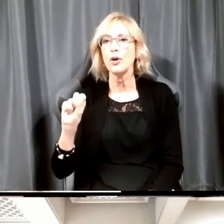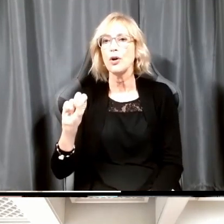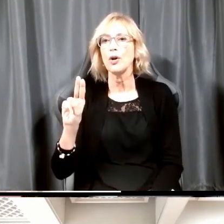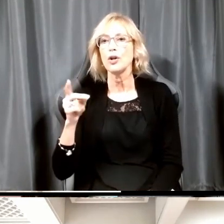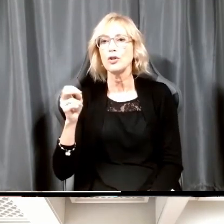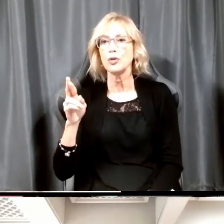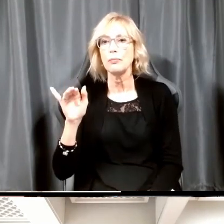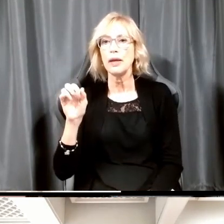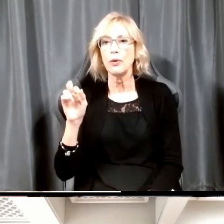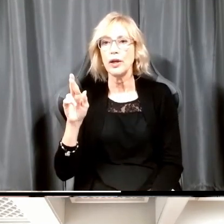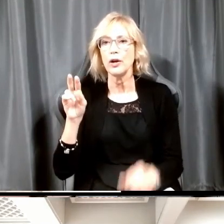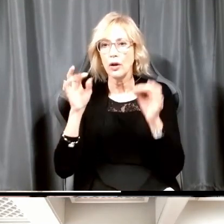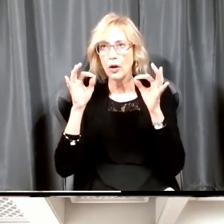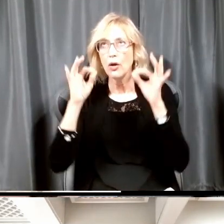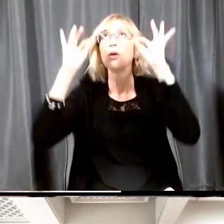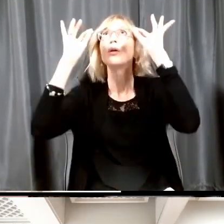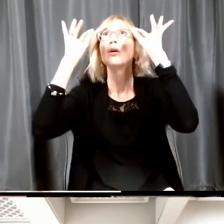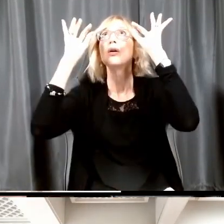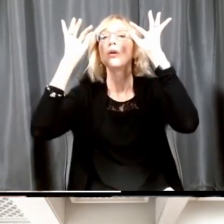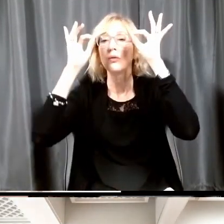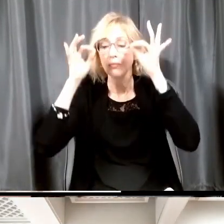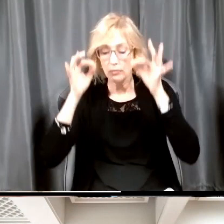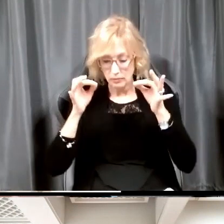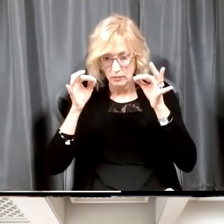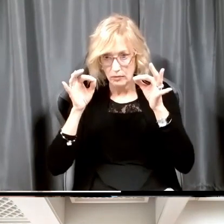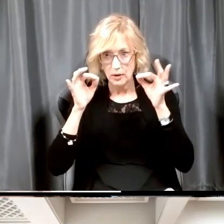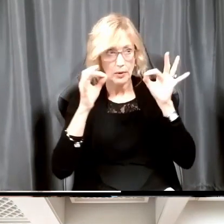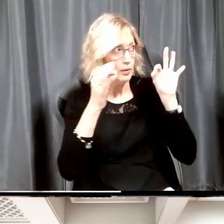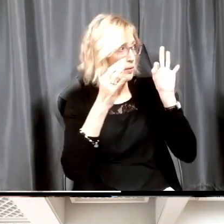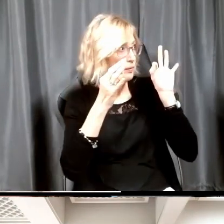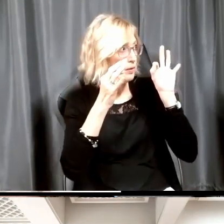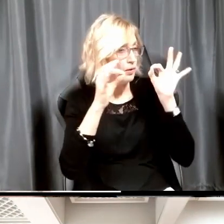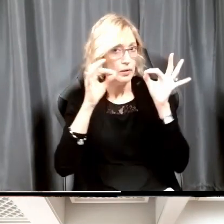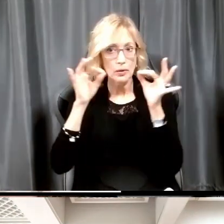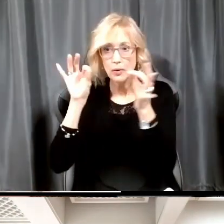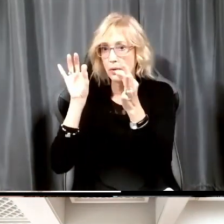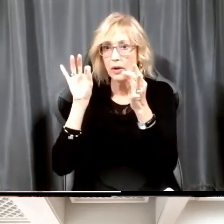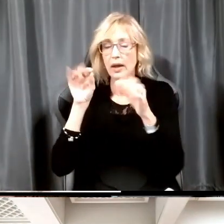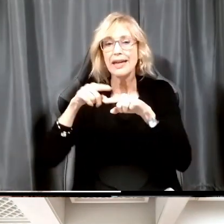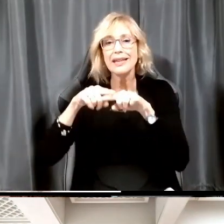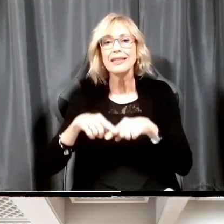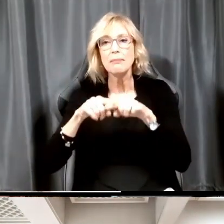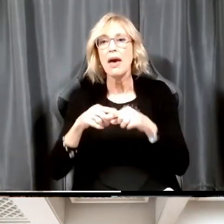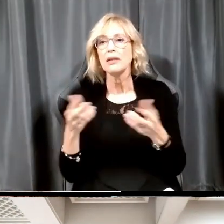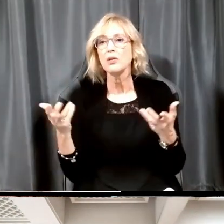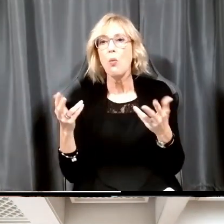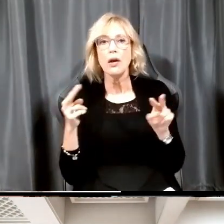eyes kind of go upward, lower, and then side to side, depending on what direction we're looking